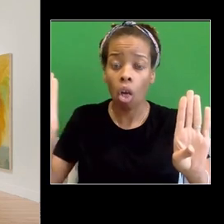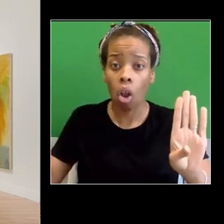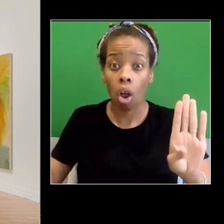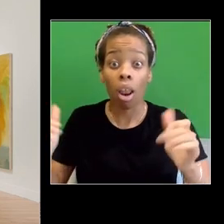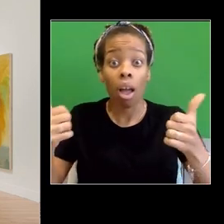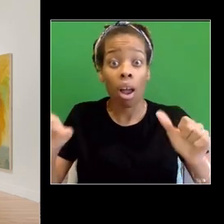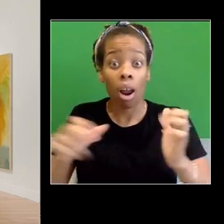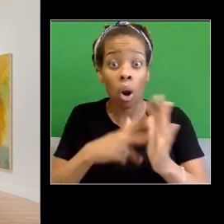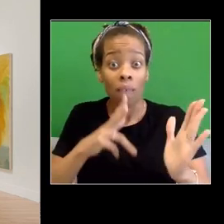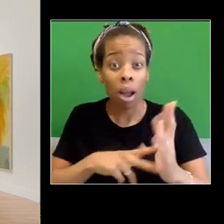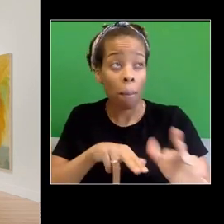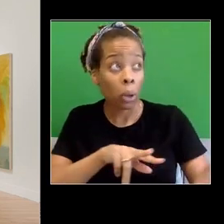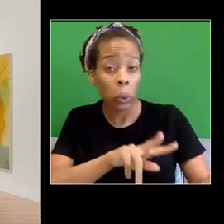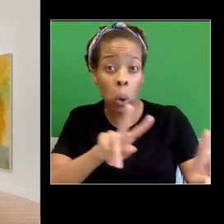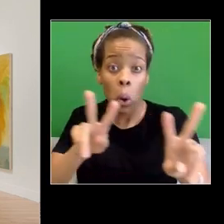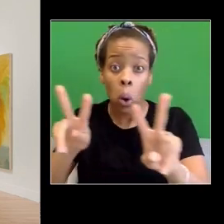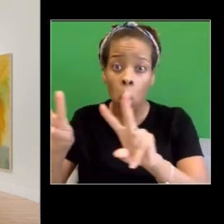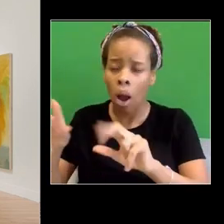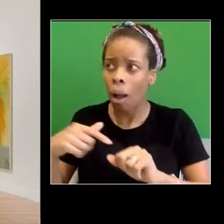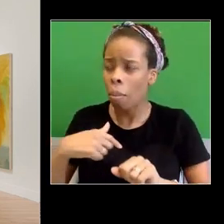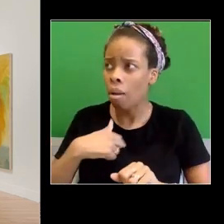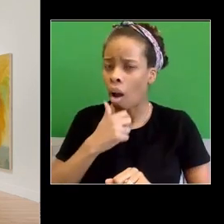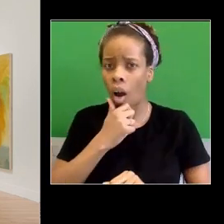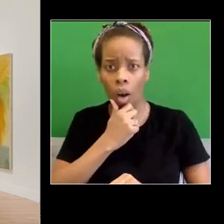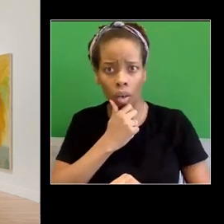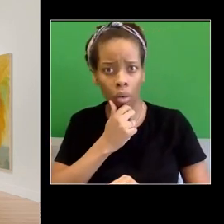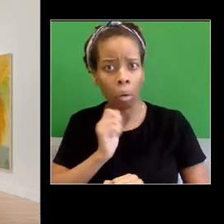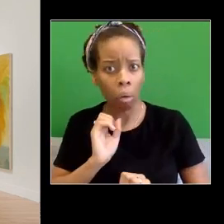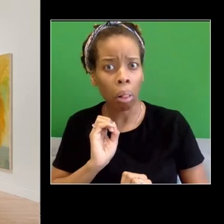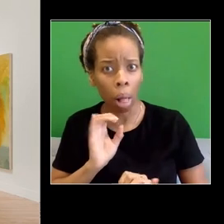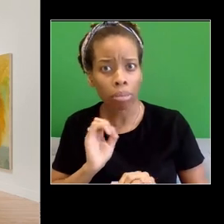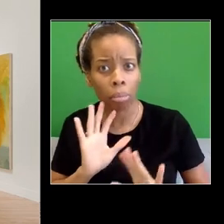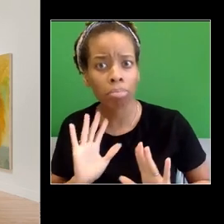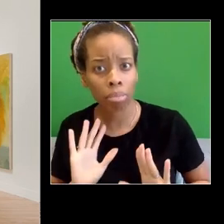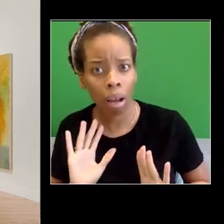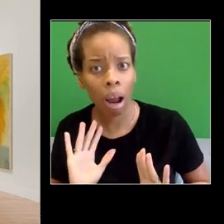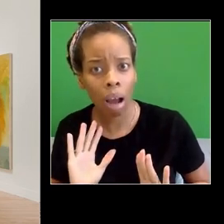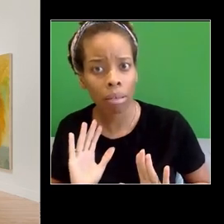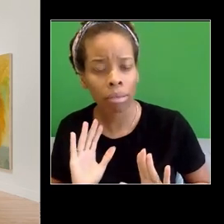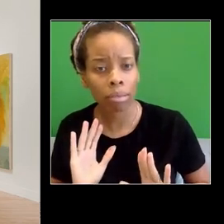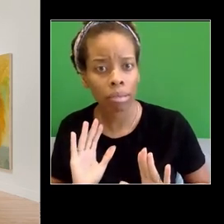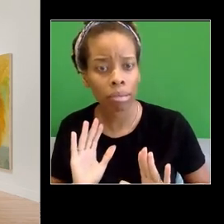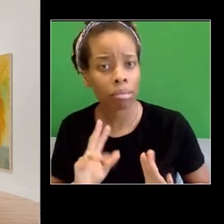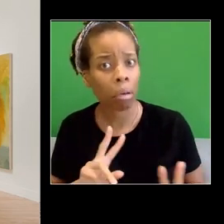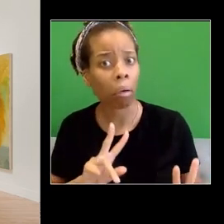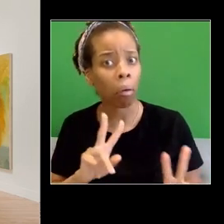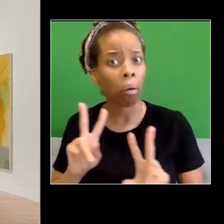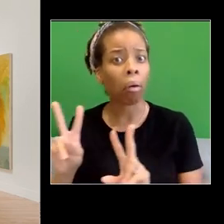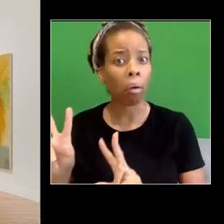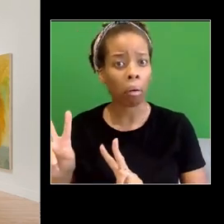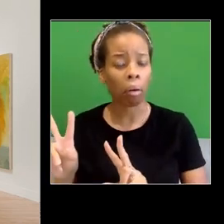the main thing was, oh, it's not bad. You know, it's definitely not as bad, because for